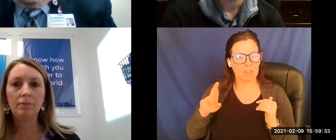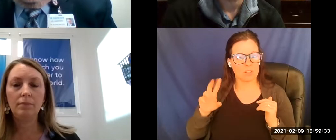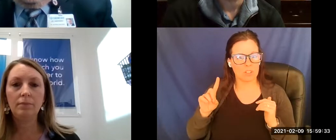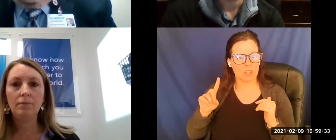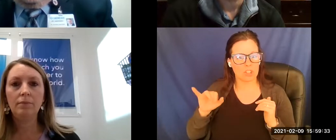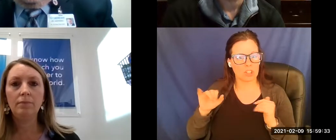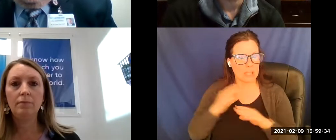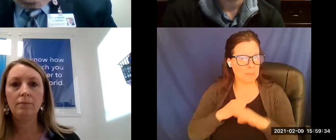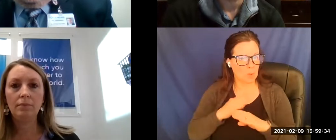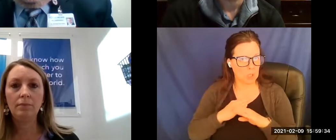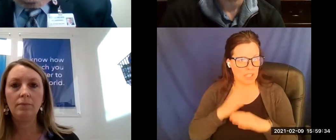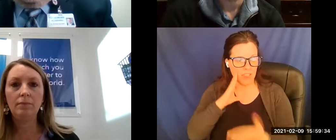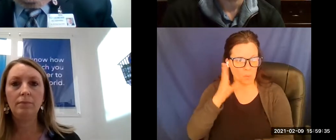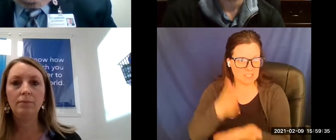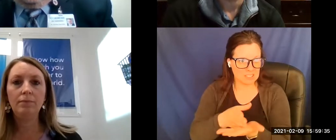prevent